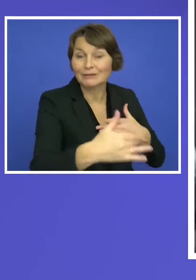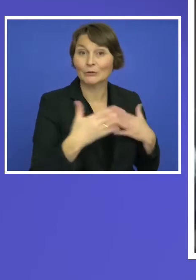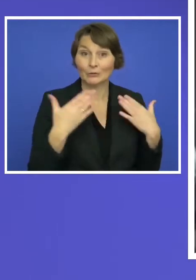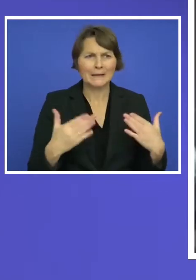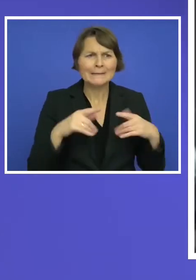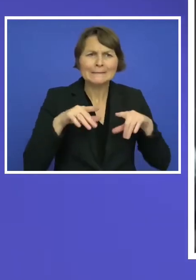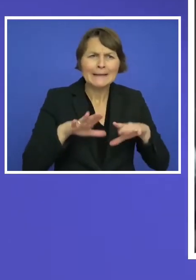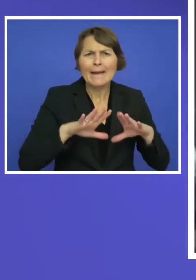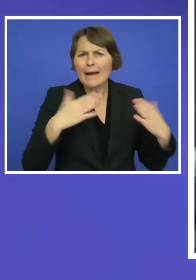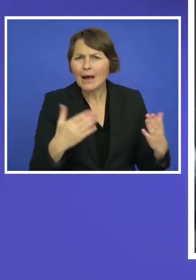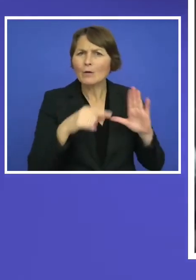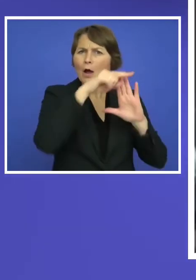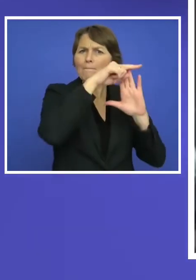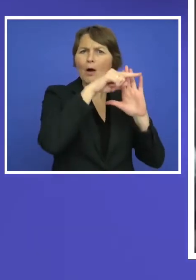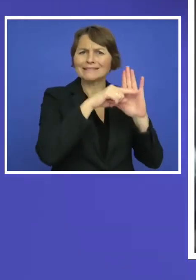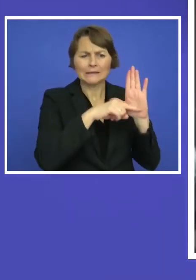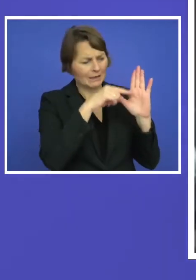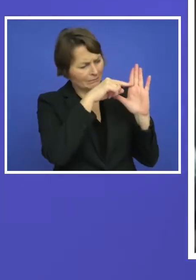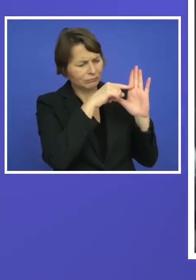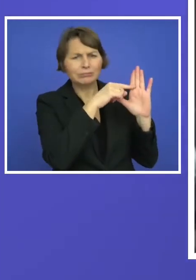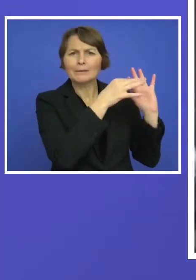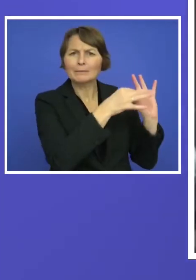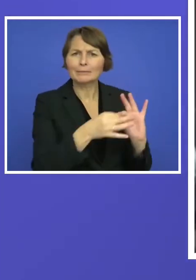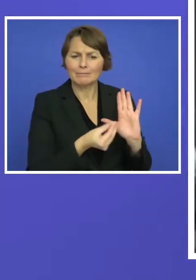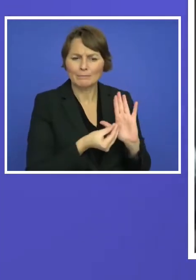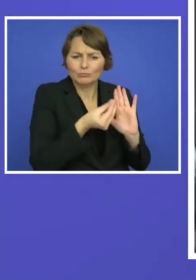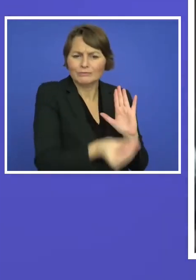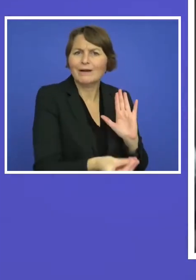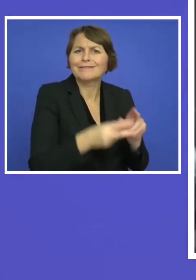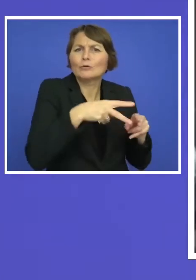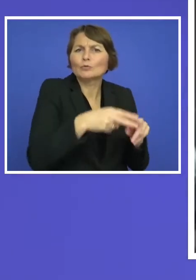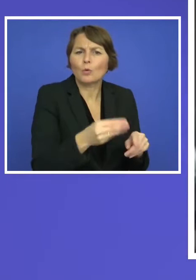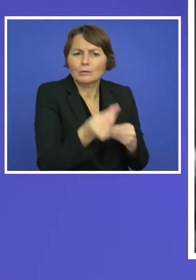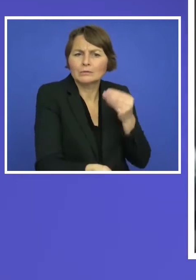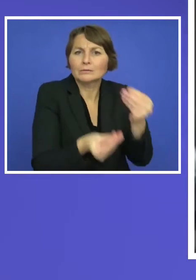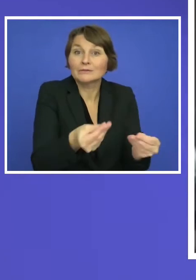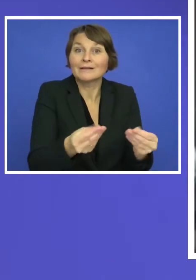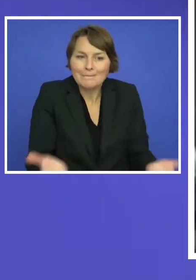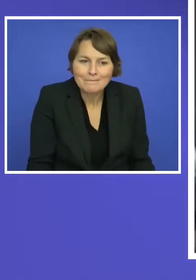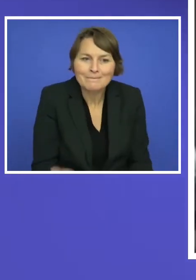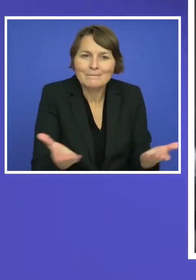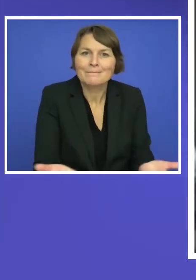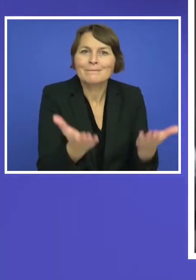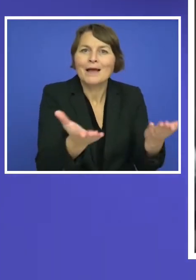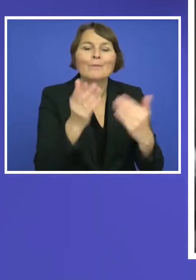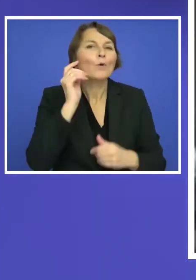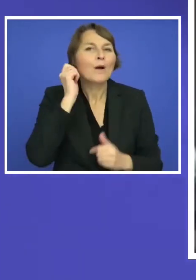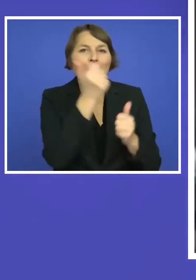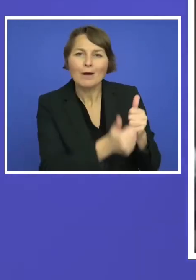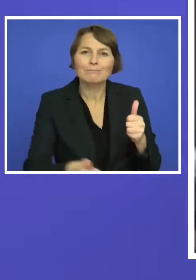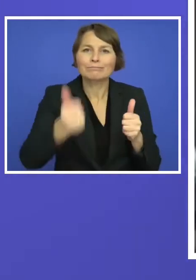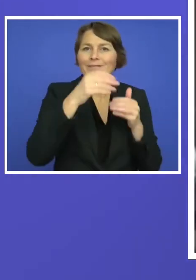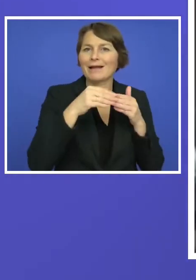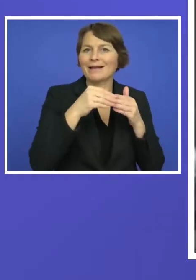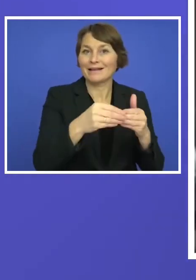use in a variety of contexts to advance women's leadership, especially in the health and social workforce. And finally, women leaders